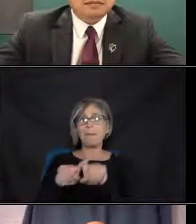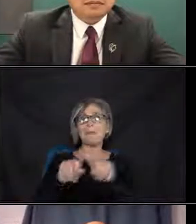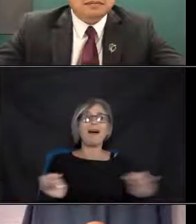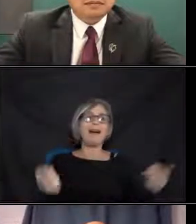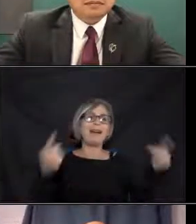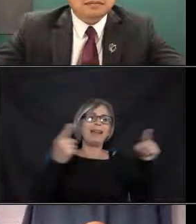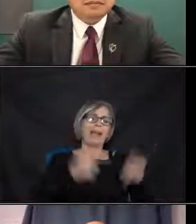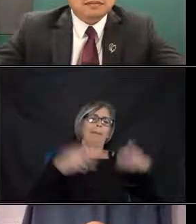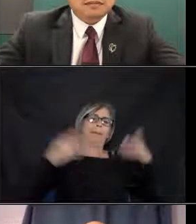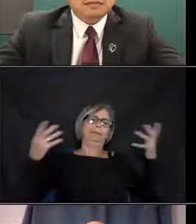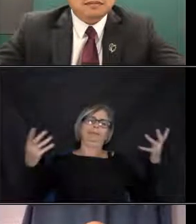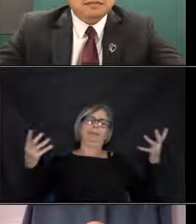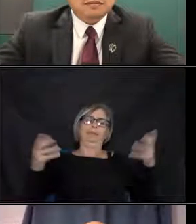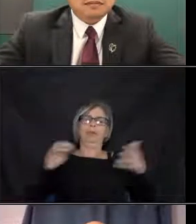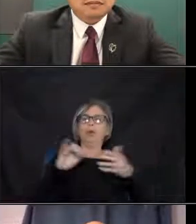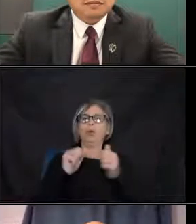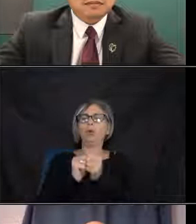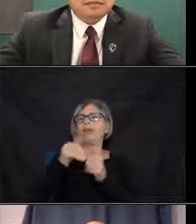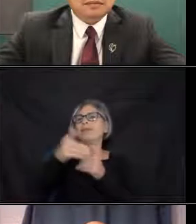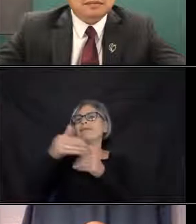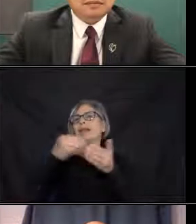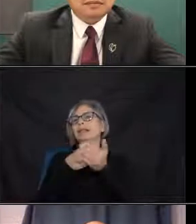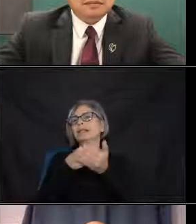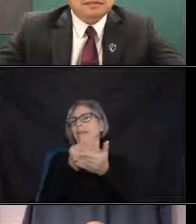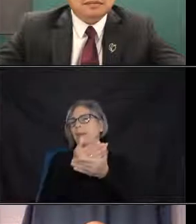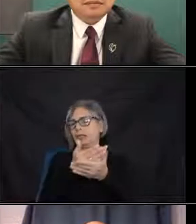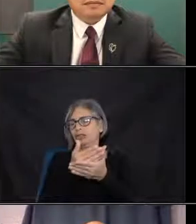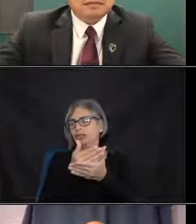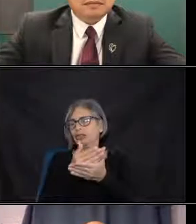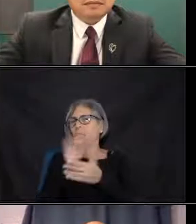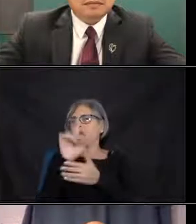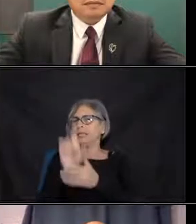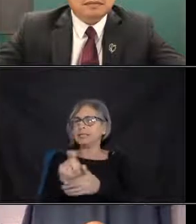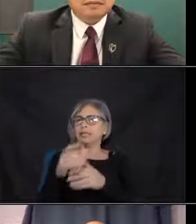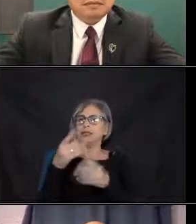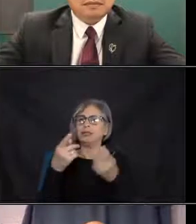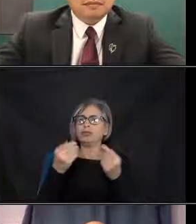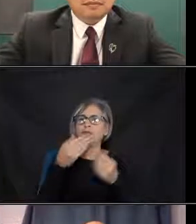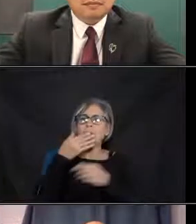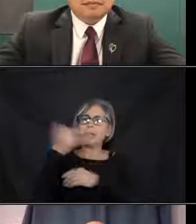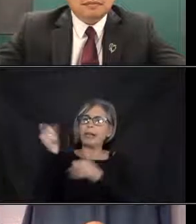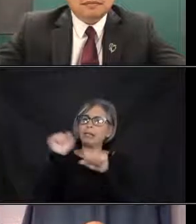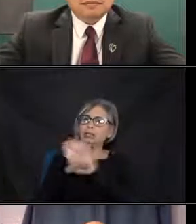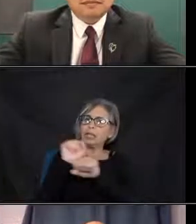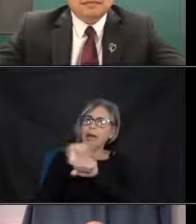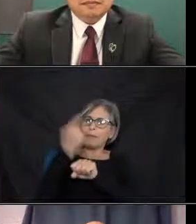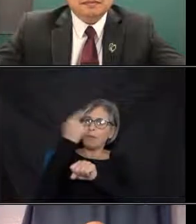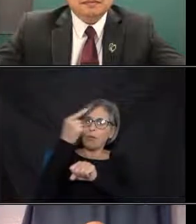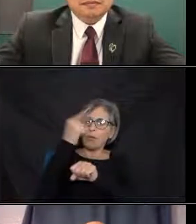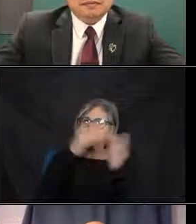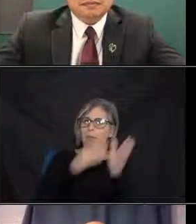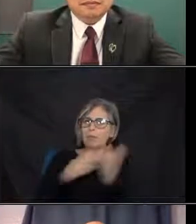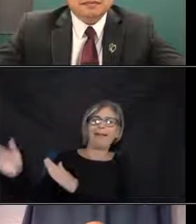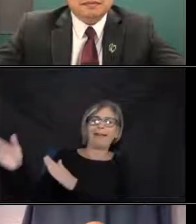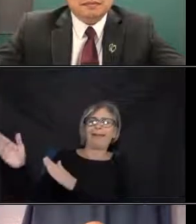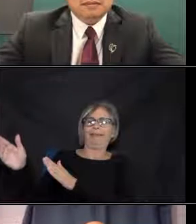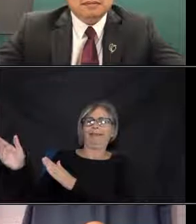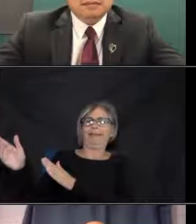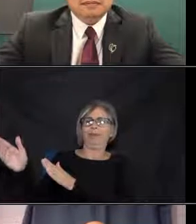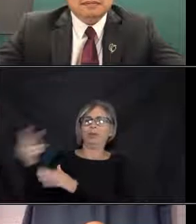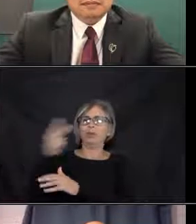of where, with our next budget, we need to do a better job planning. And we saw what